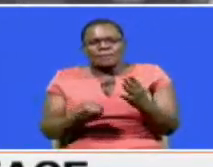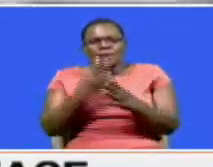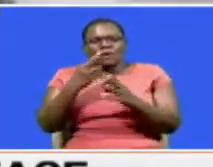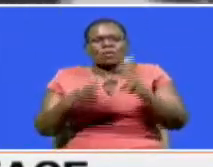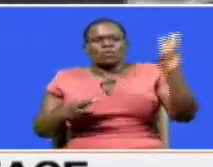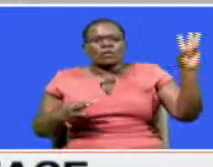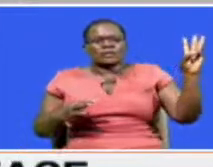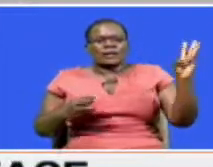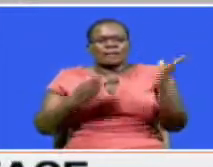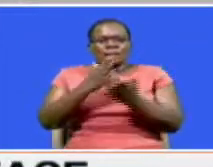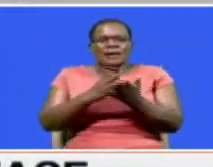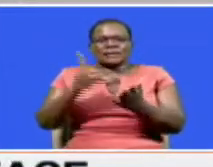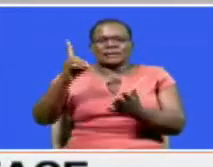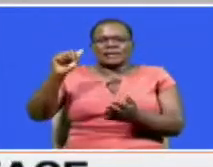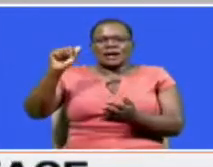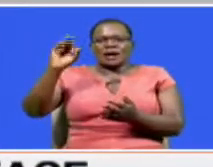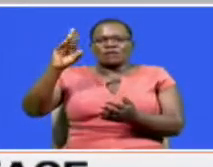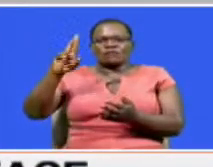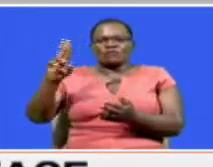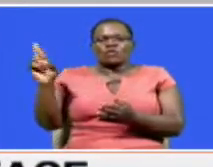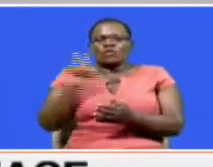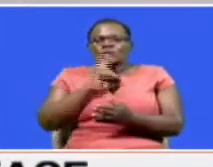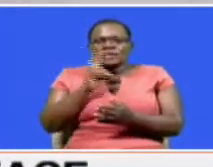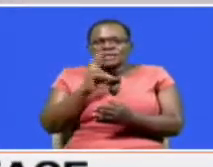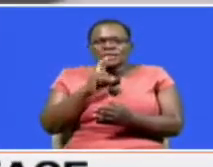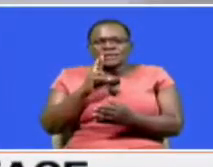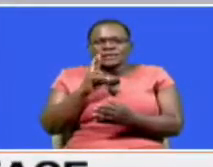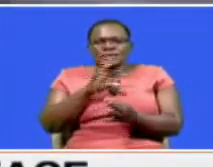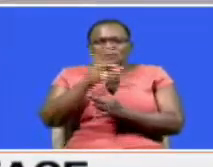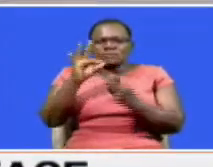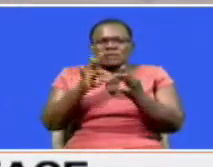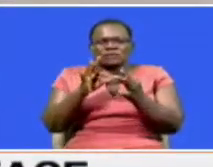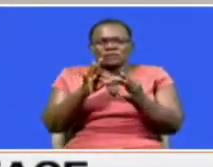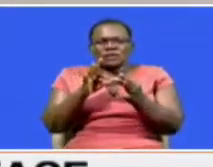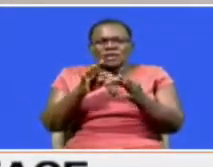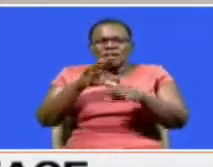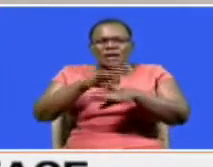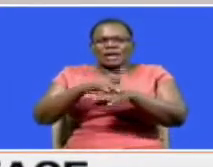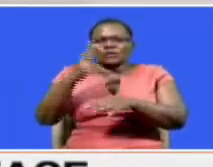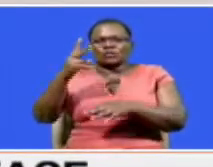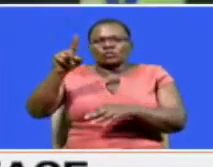western part of Darfur that risk reigniting the civil war that began in